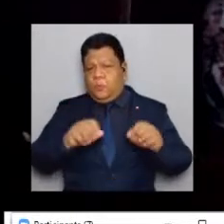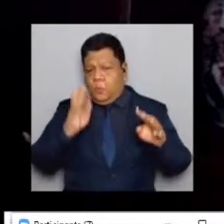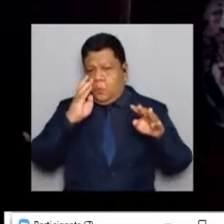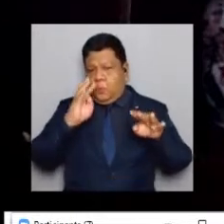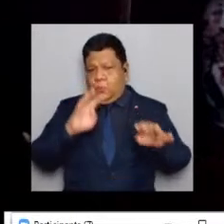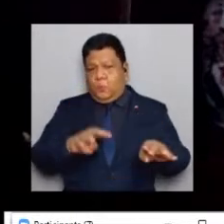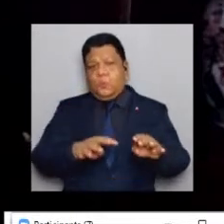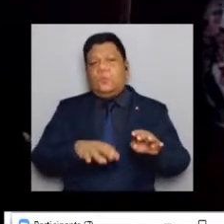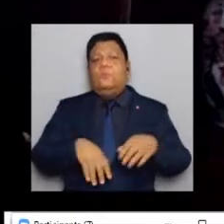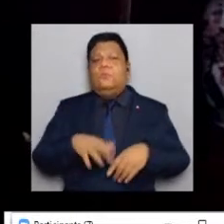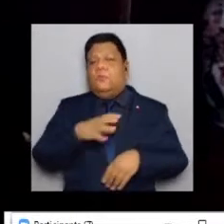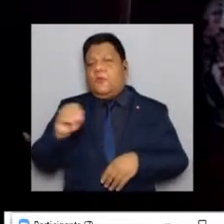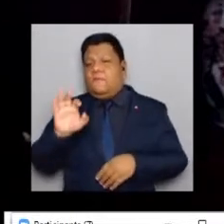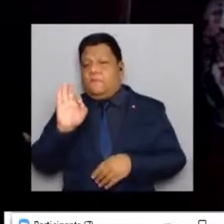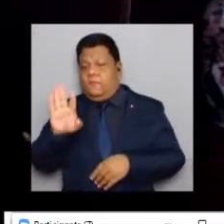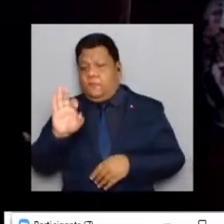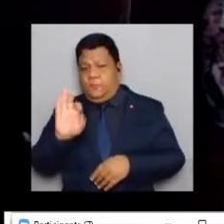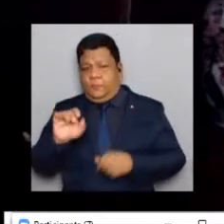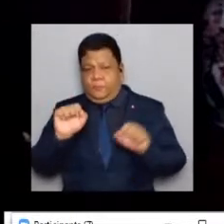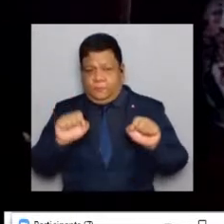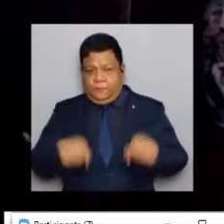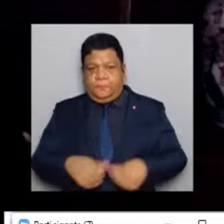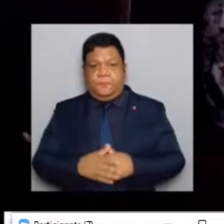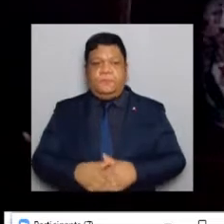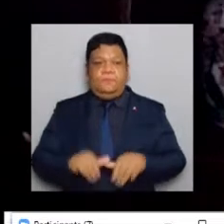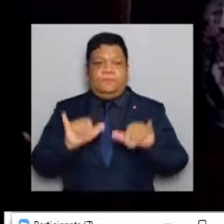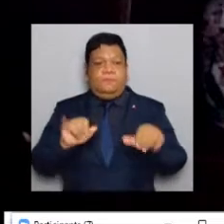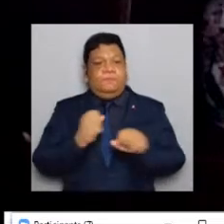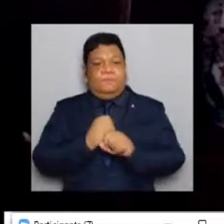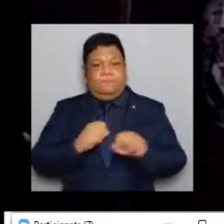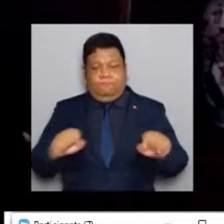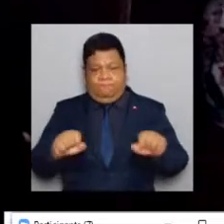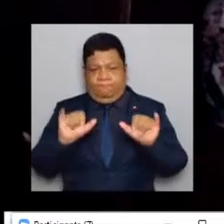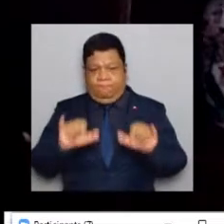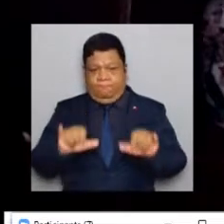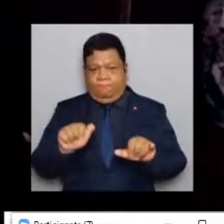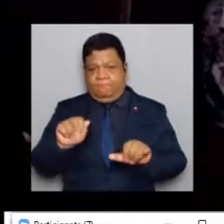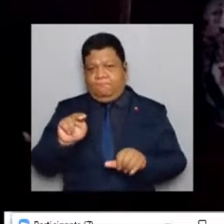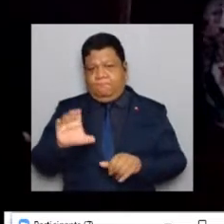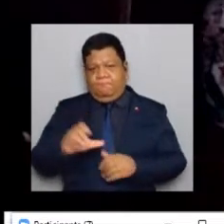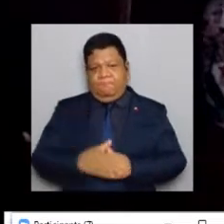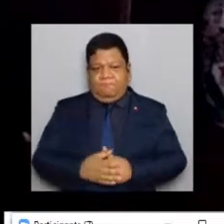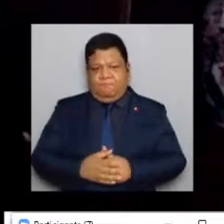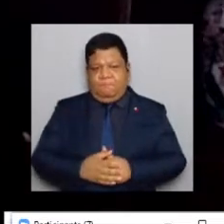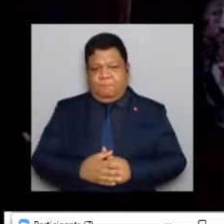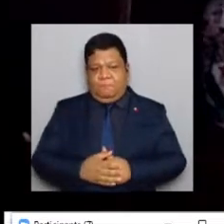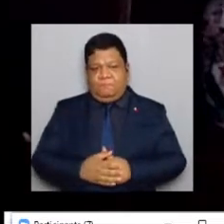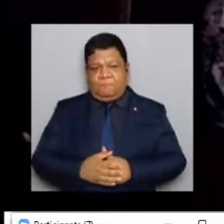ANC's YouTube channel and on ANC 24/7 on Facebook. Keep safe. Keep it here on the News Channel.